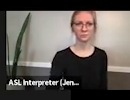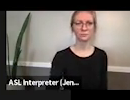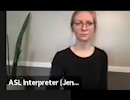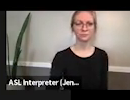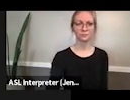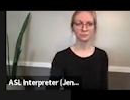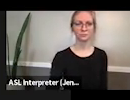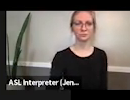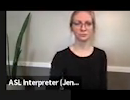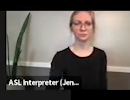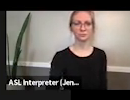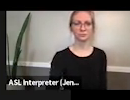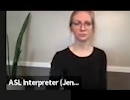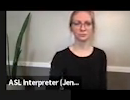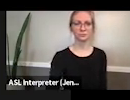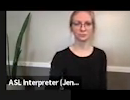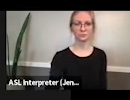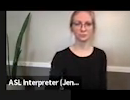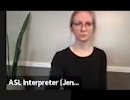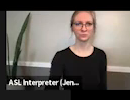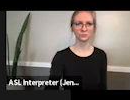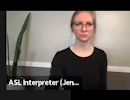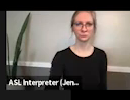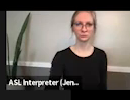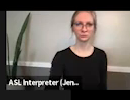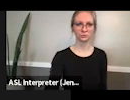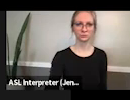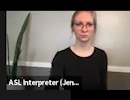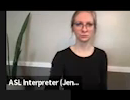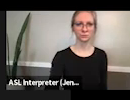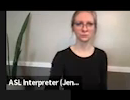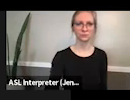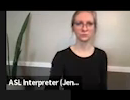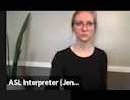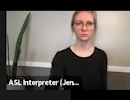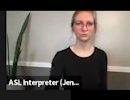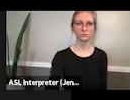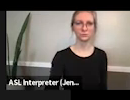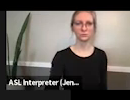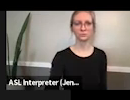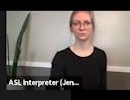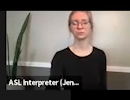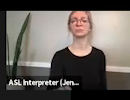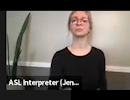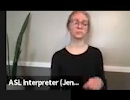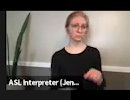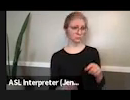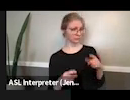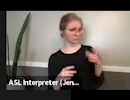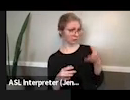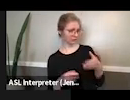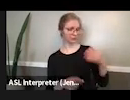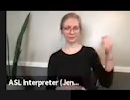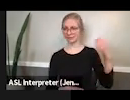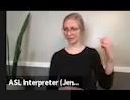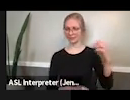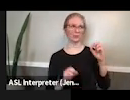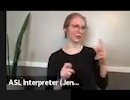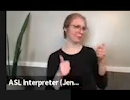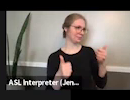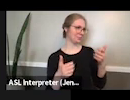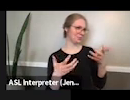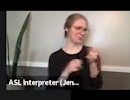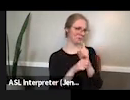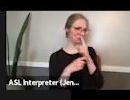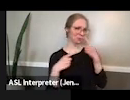Yeah, Somebody? they're there, Susan. Okay, sometimes that doesn't always work and I'm panicked. Okay, so early